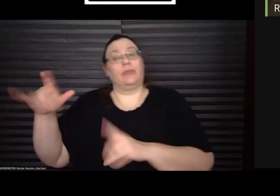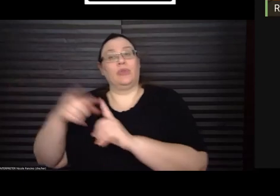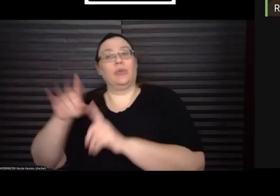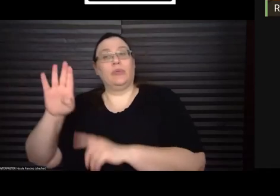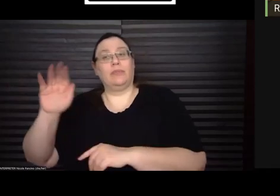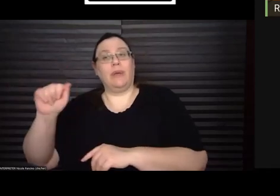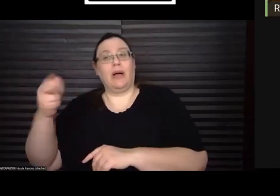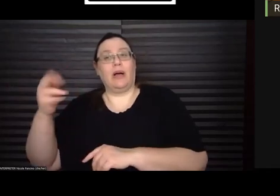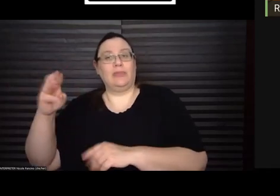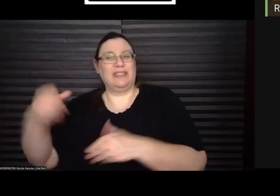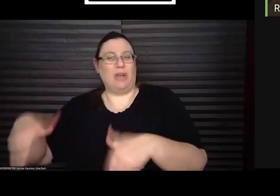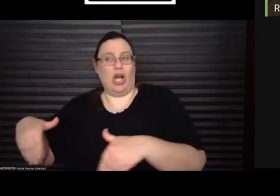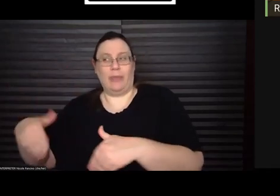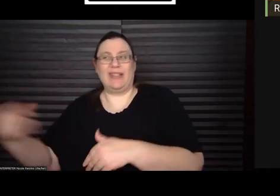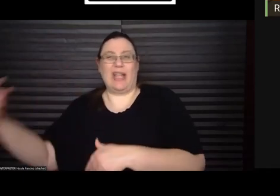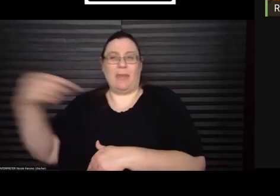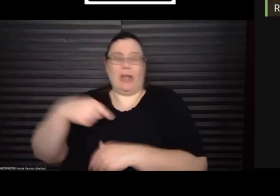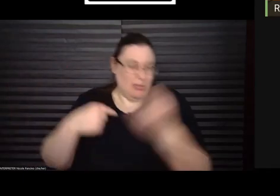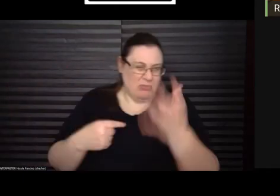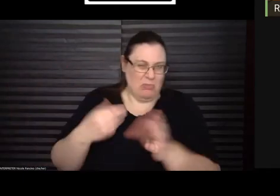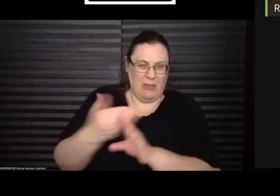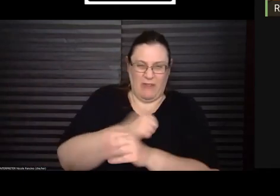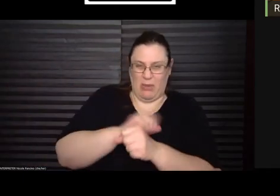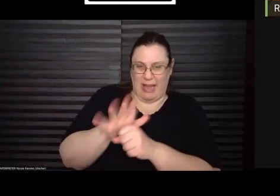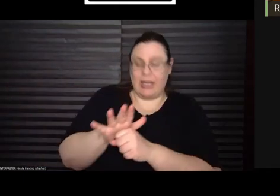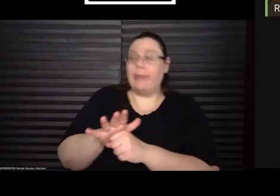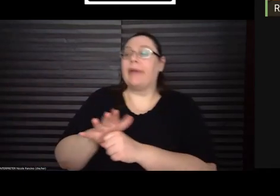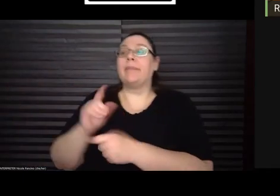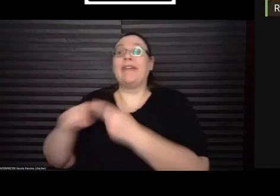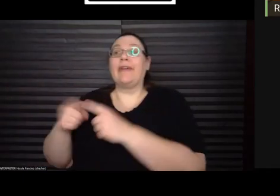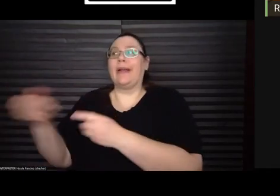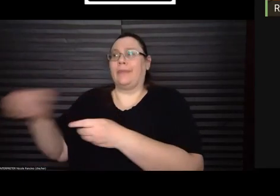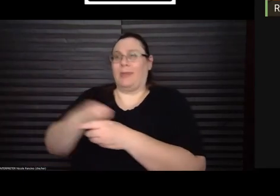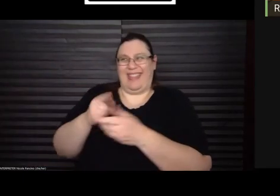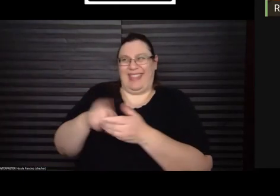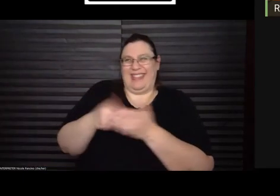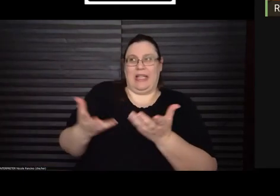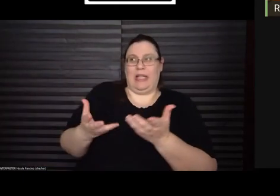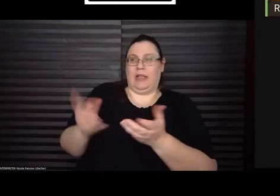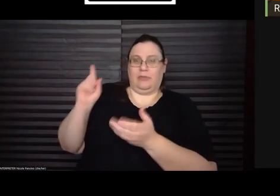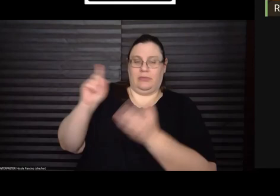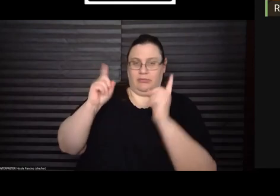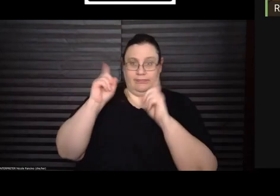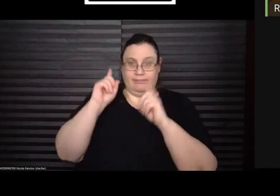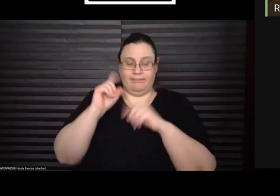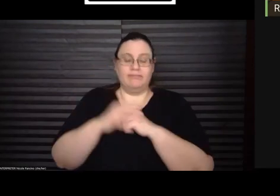trip to the Bahamas. Actually, this was pre-pandemic. And she brought me this, which is